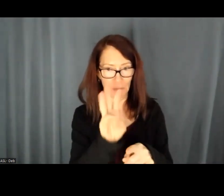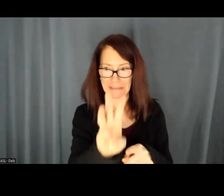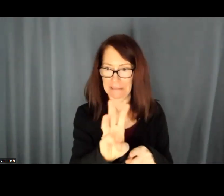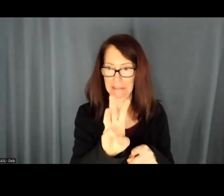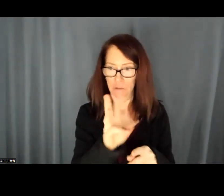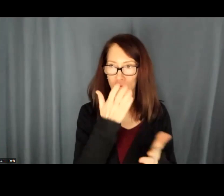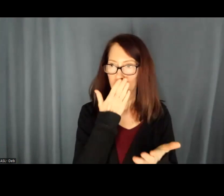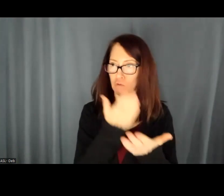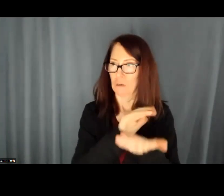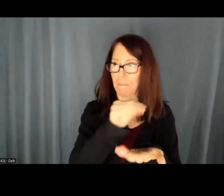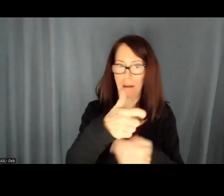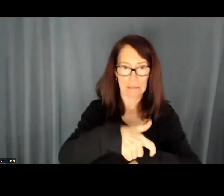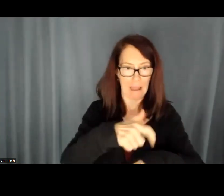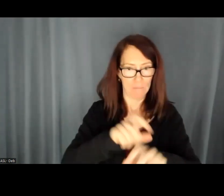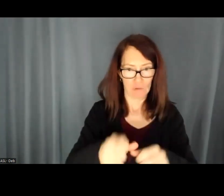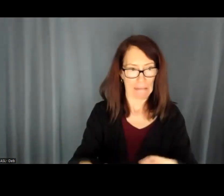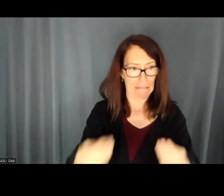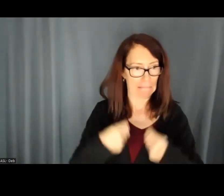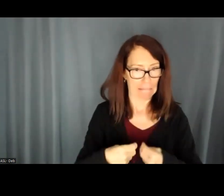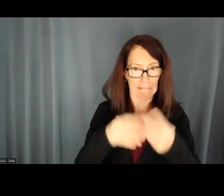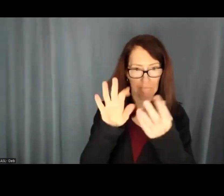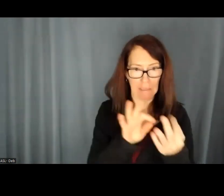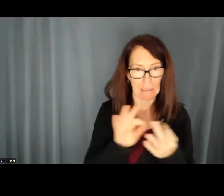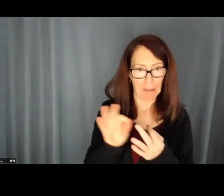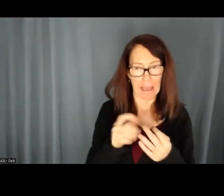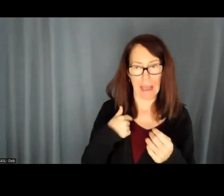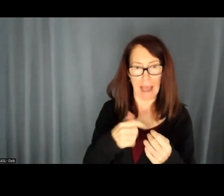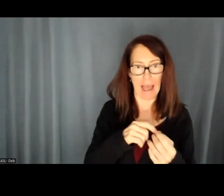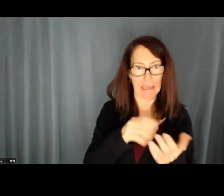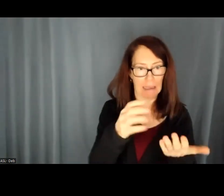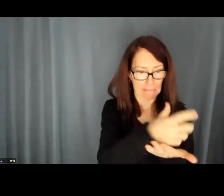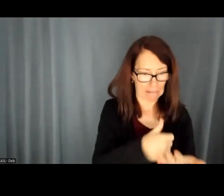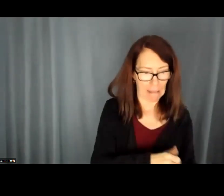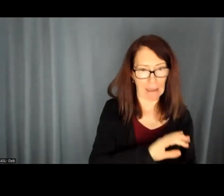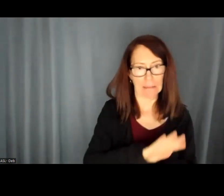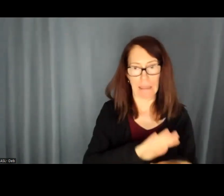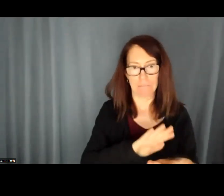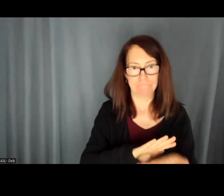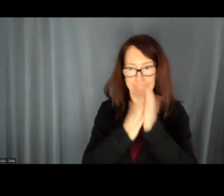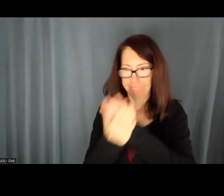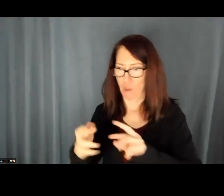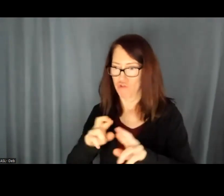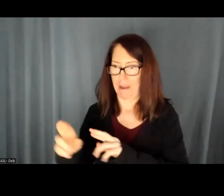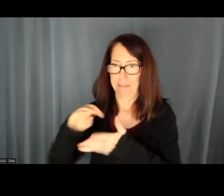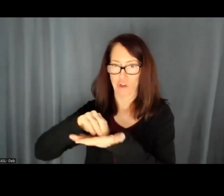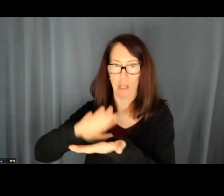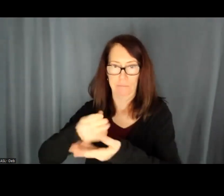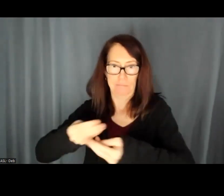their input by December 6th, I can turn that document around for our meeting on December 13th.